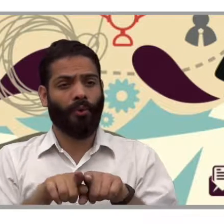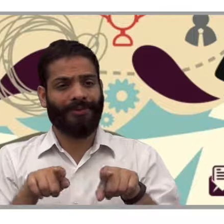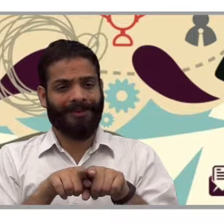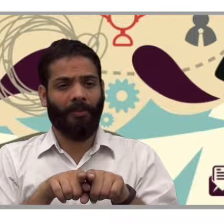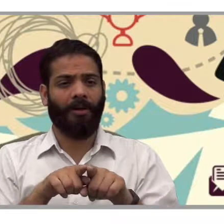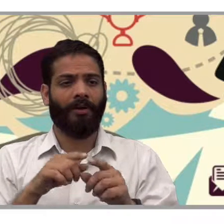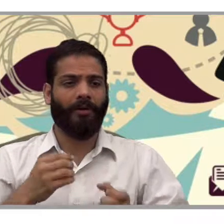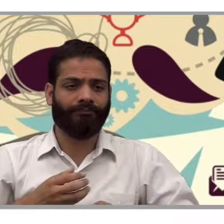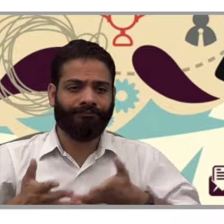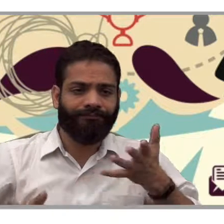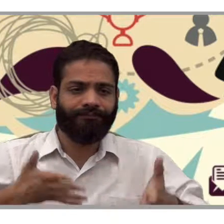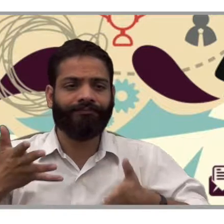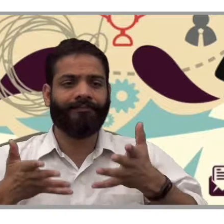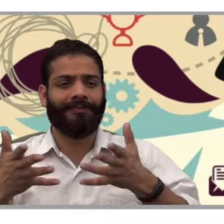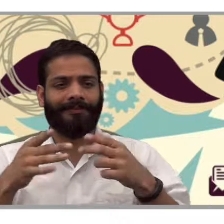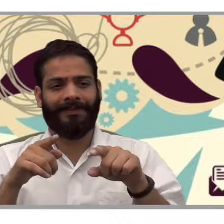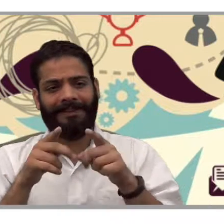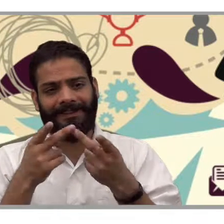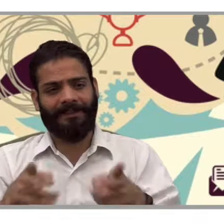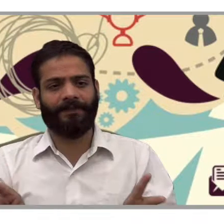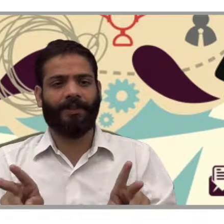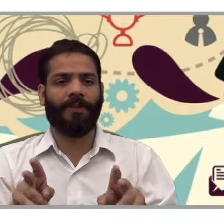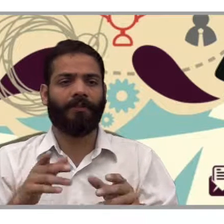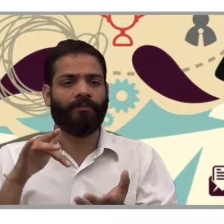terms, they are very different.